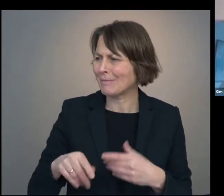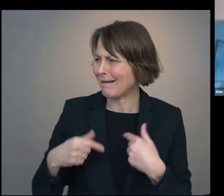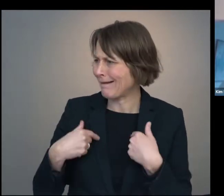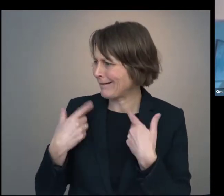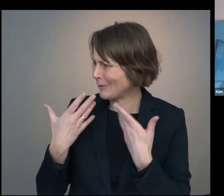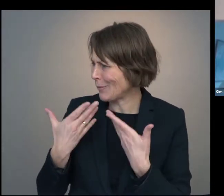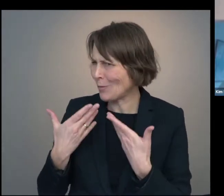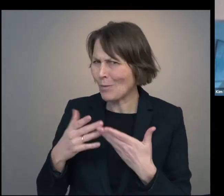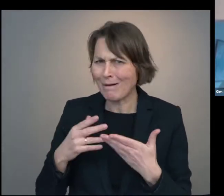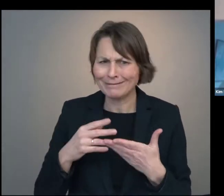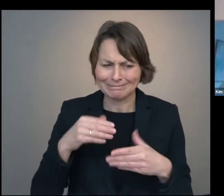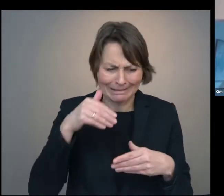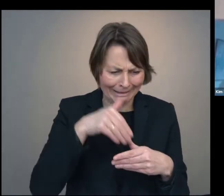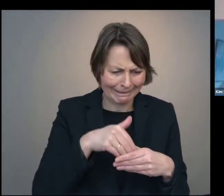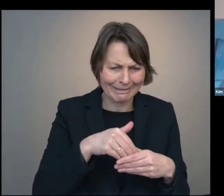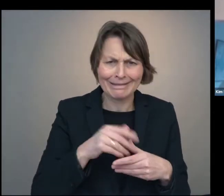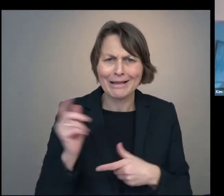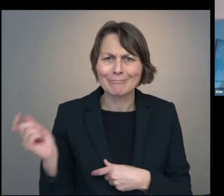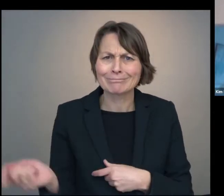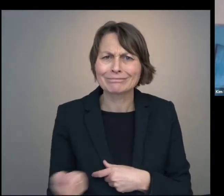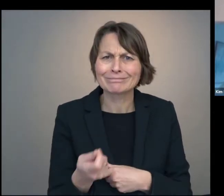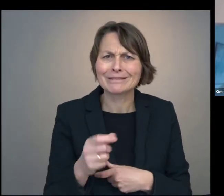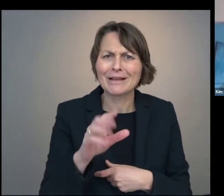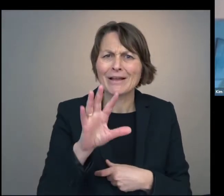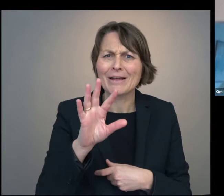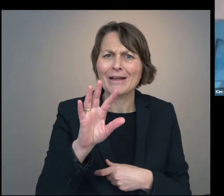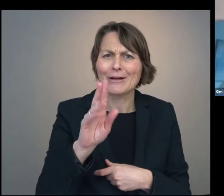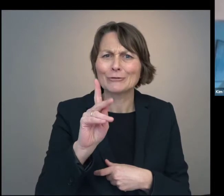I don't even know what cricket is, but let's not get into that.